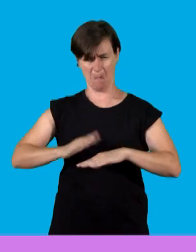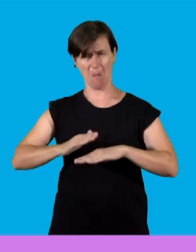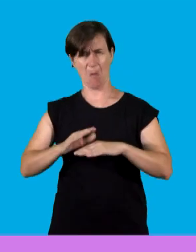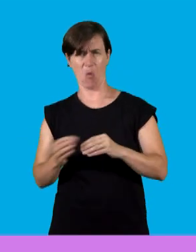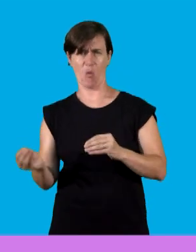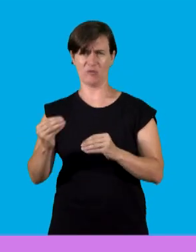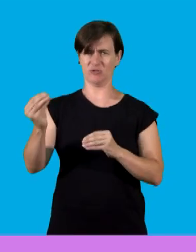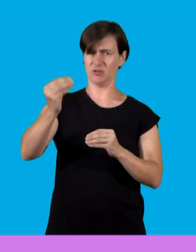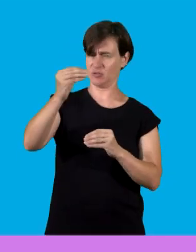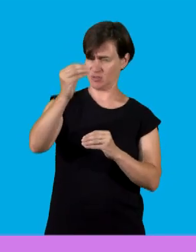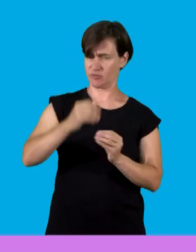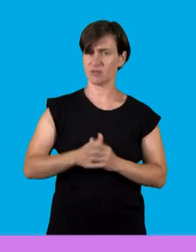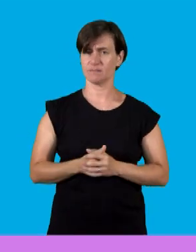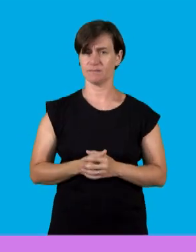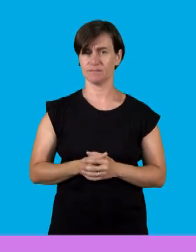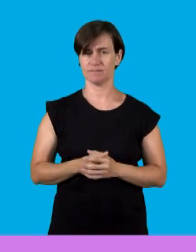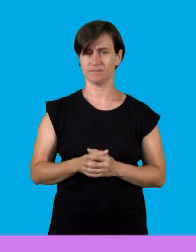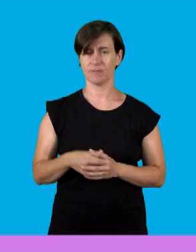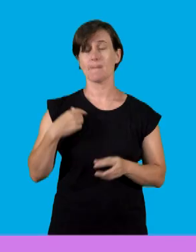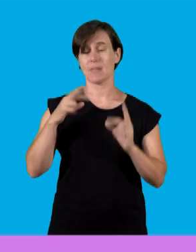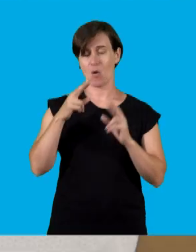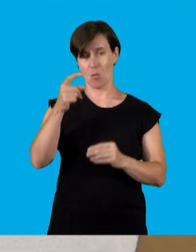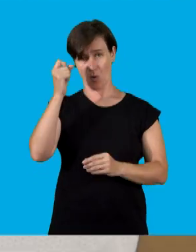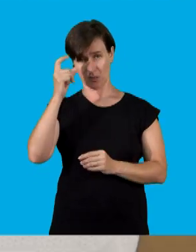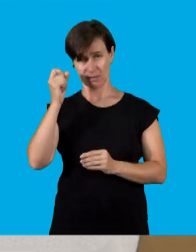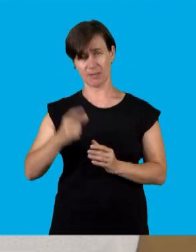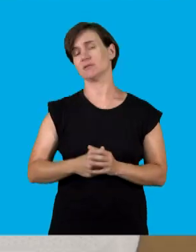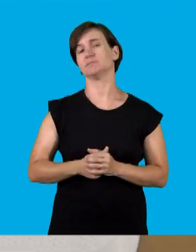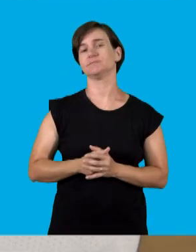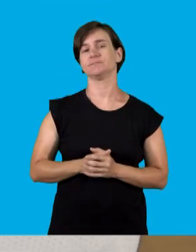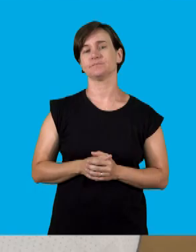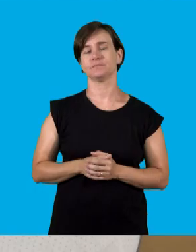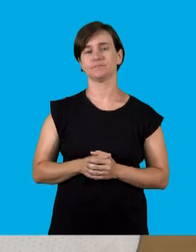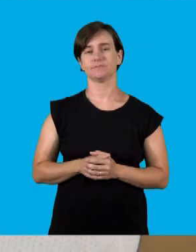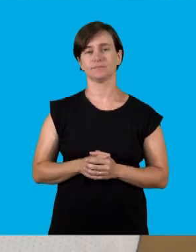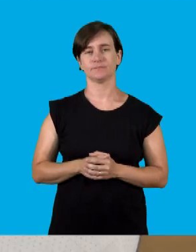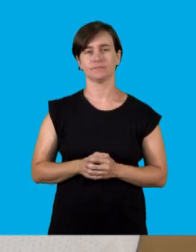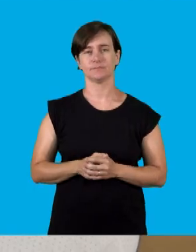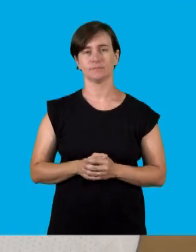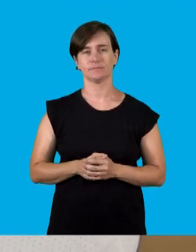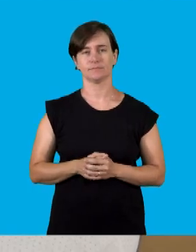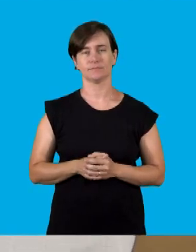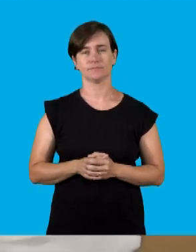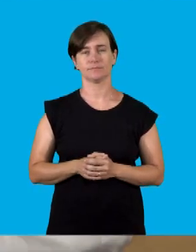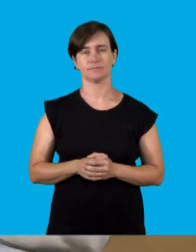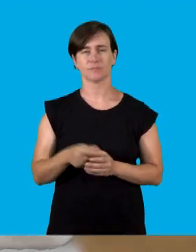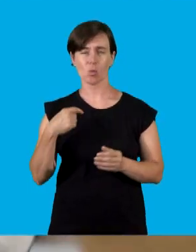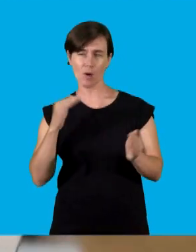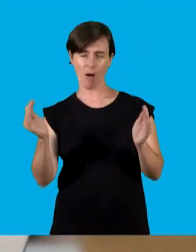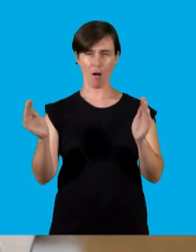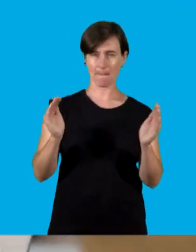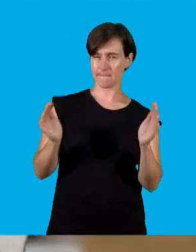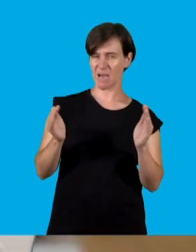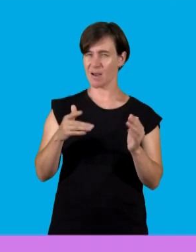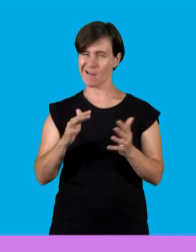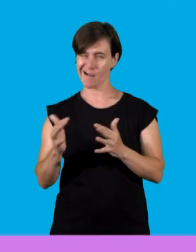interest that is being charged here. Okay, so I hope that is clear to you. This is the amount that he needs to pay back. So we compared it to